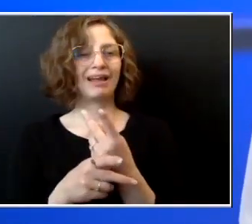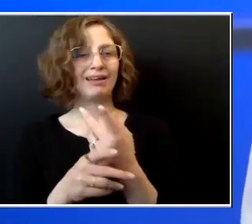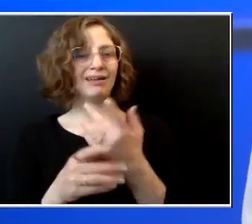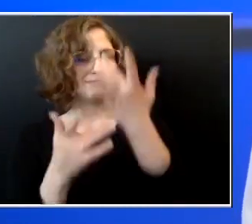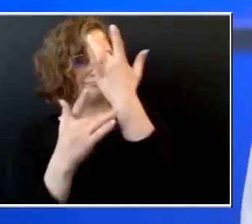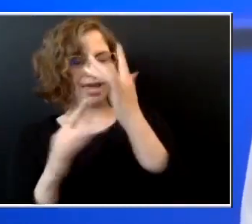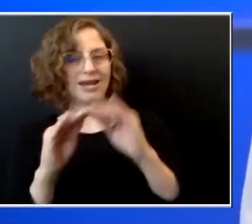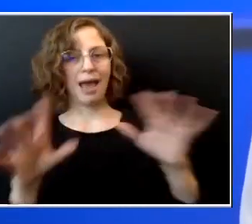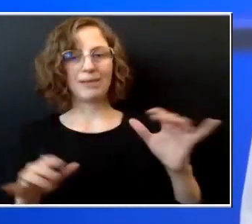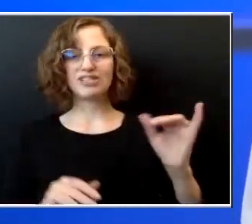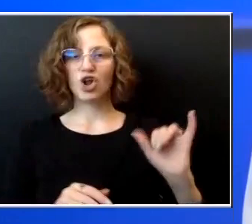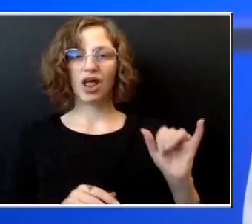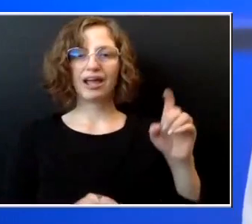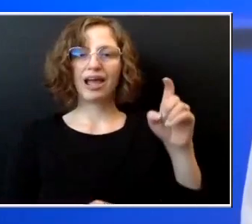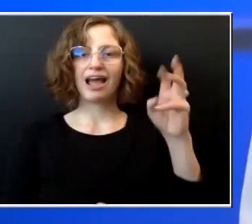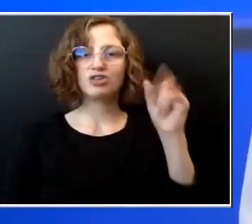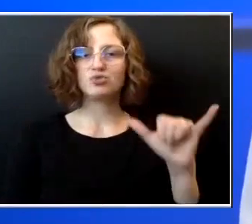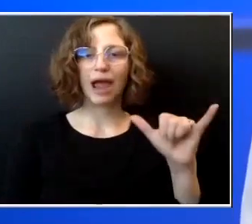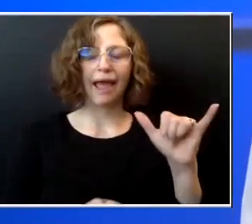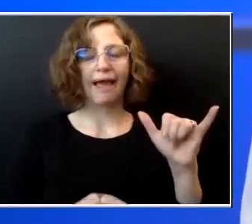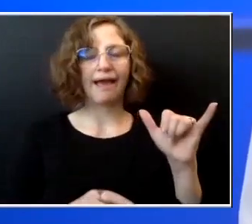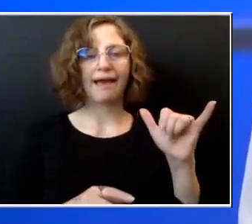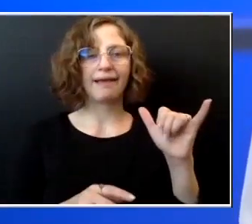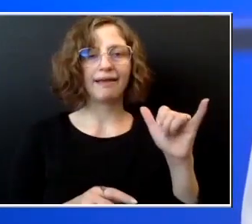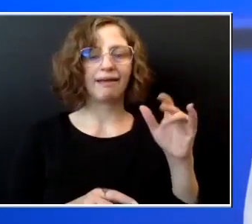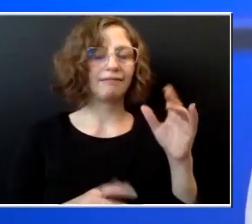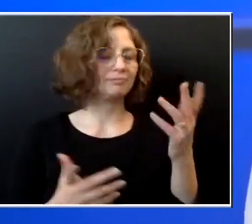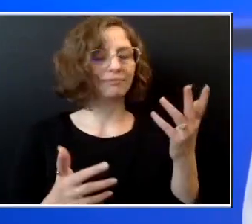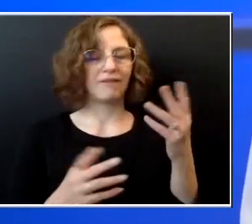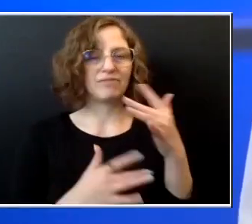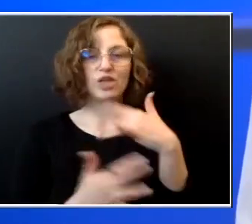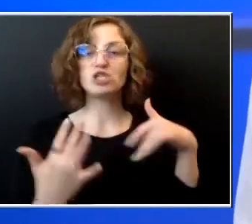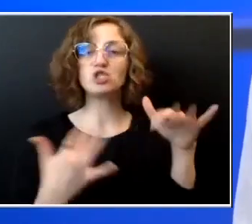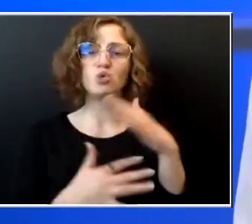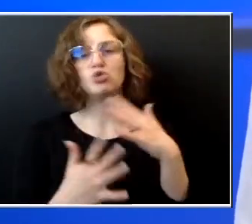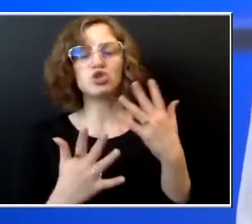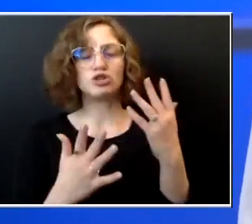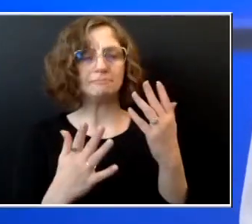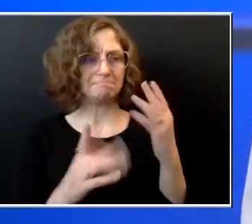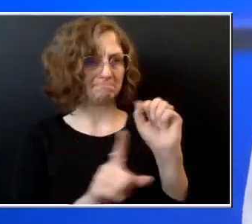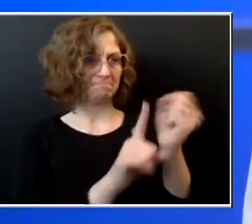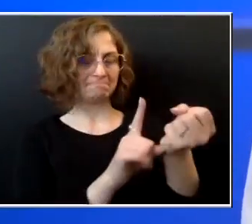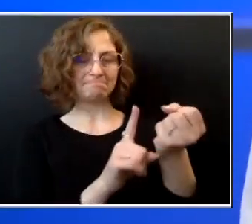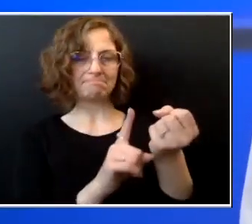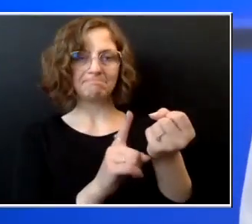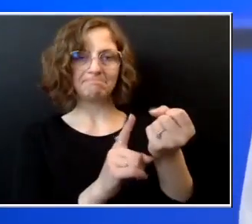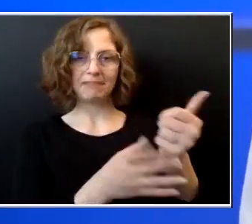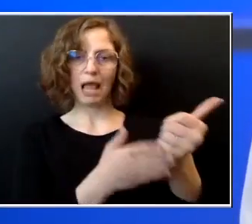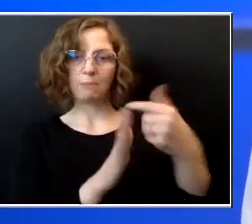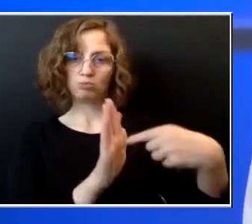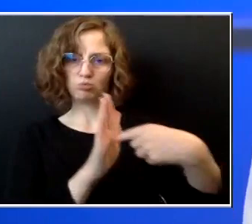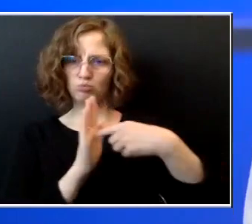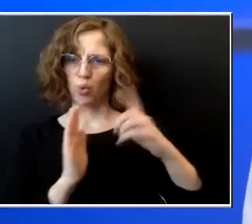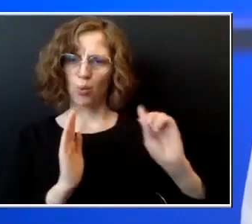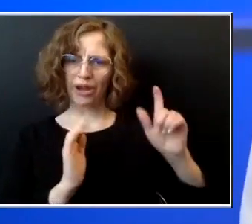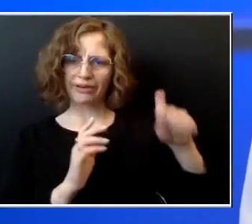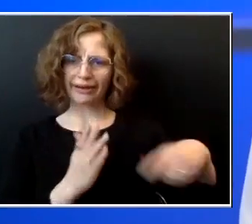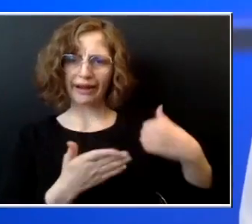social conditions and expose some of the places where we need help. I think medicine's one of the remedies for that. A great